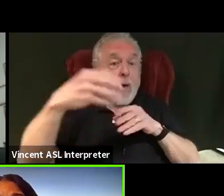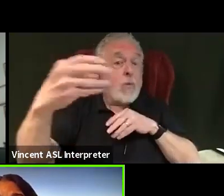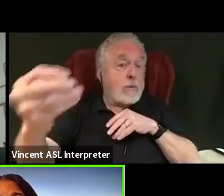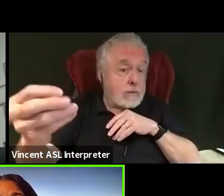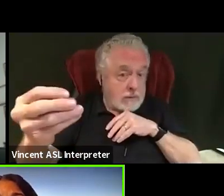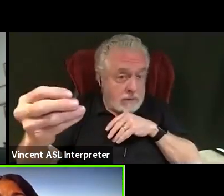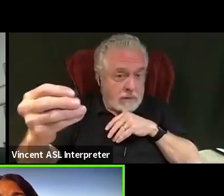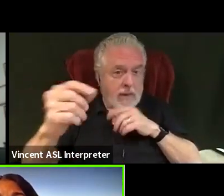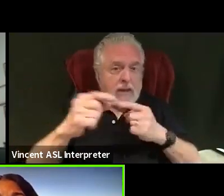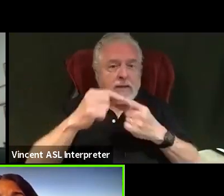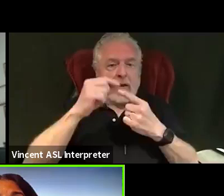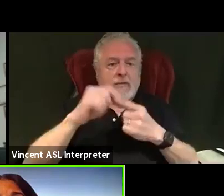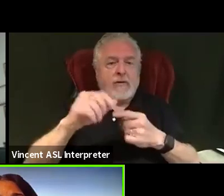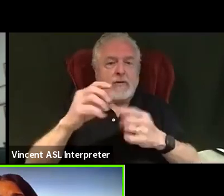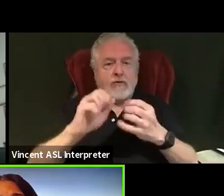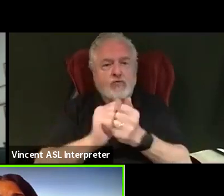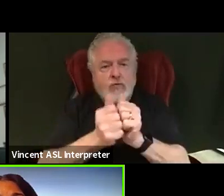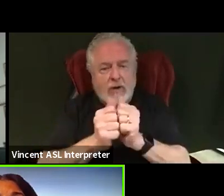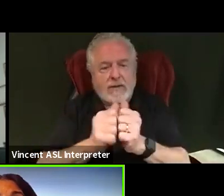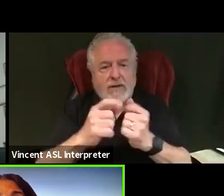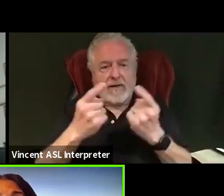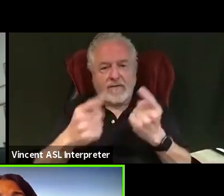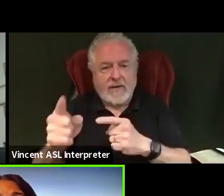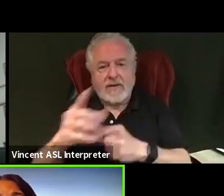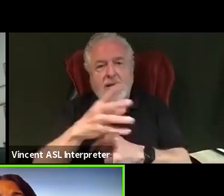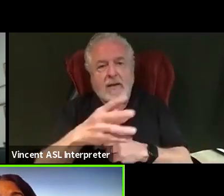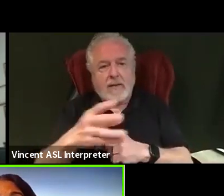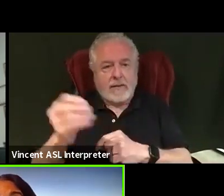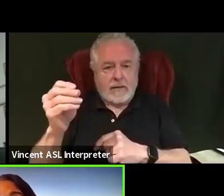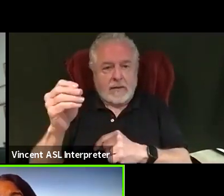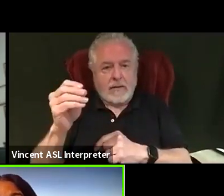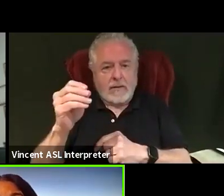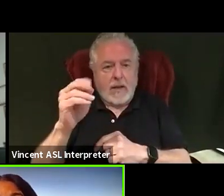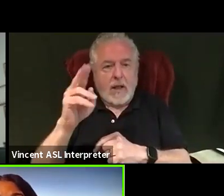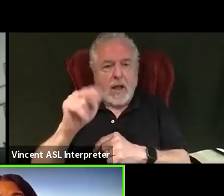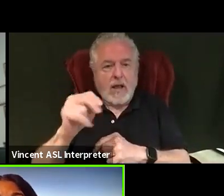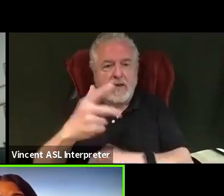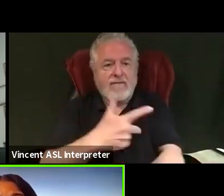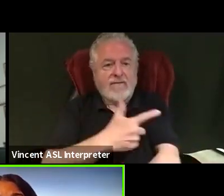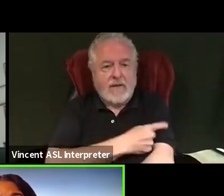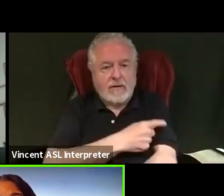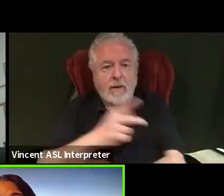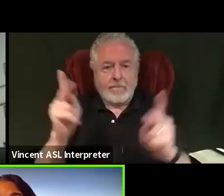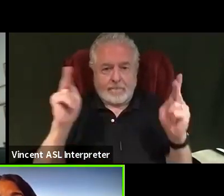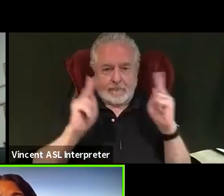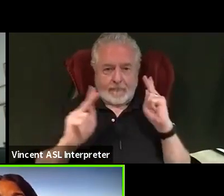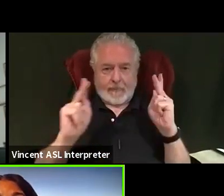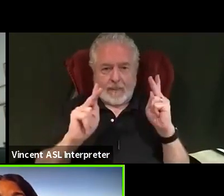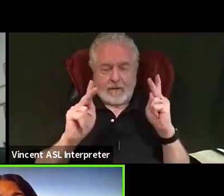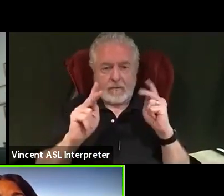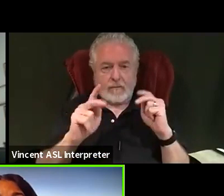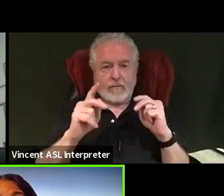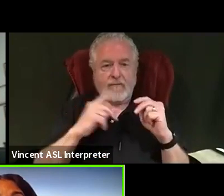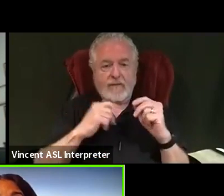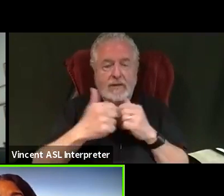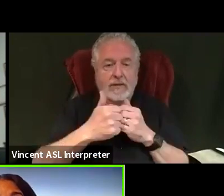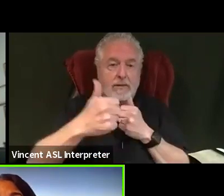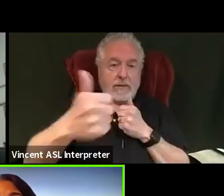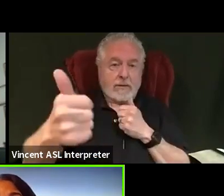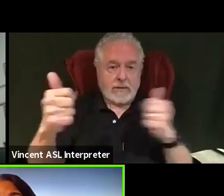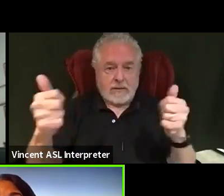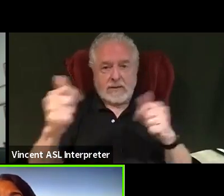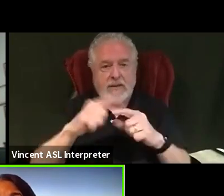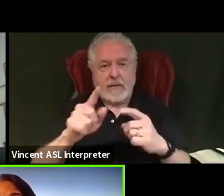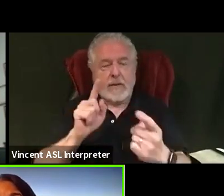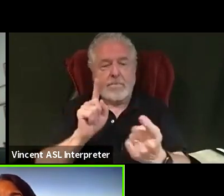outdoors except at crowded events and for unvaccinated people when physical distancing cannot